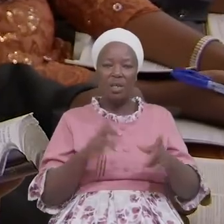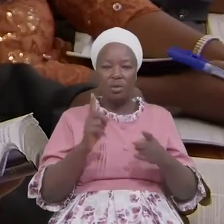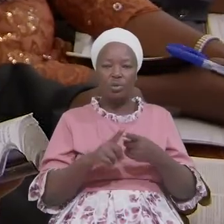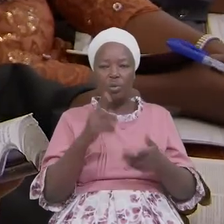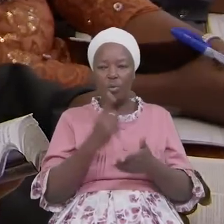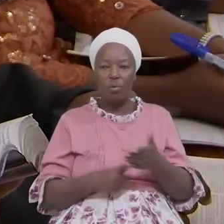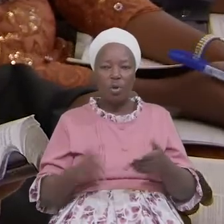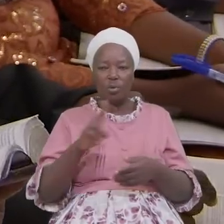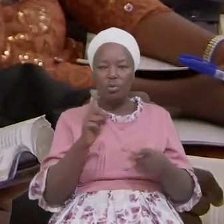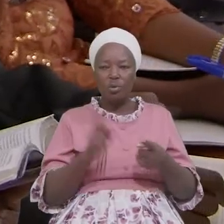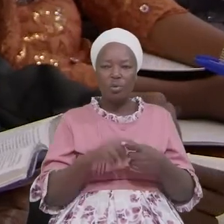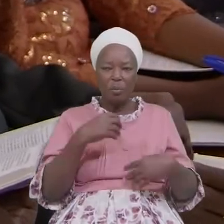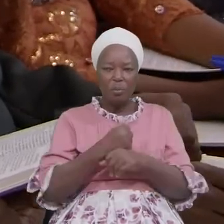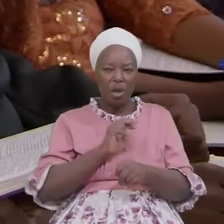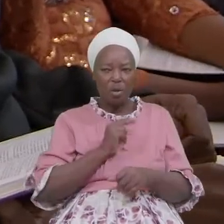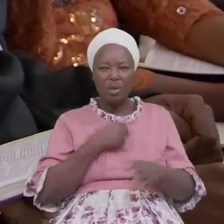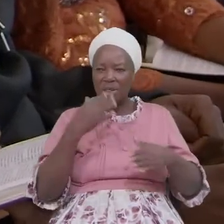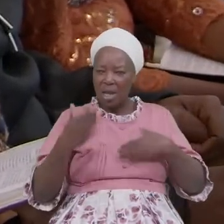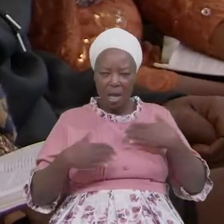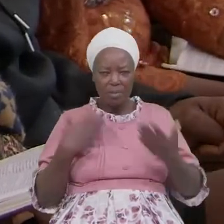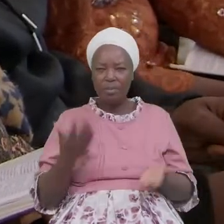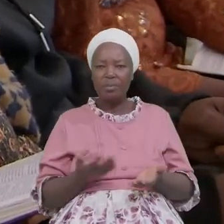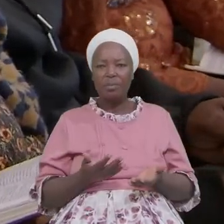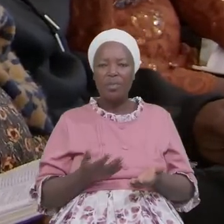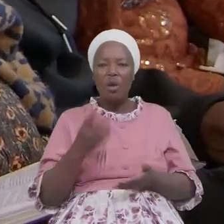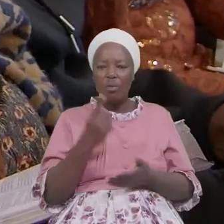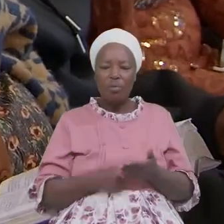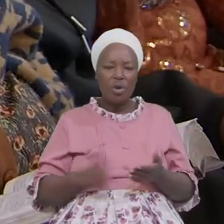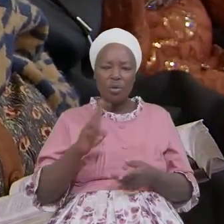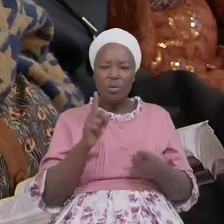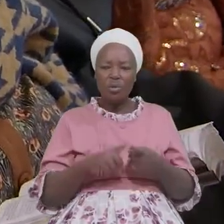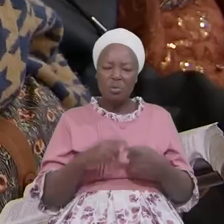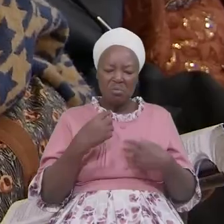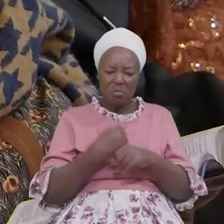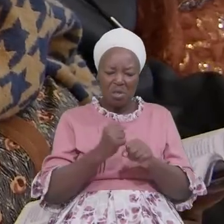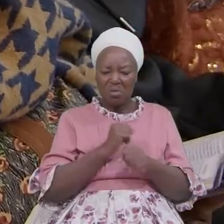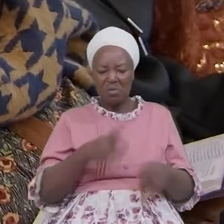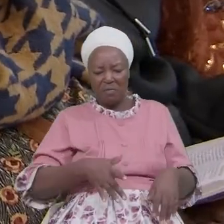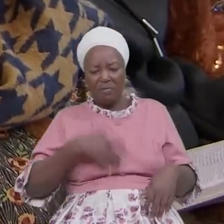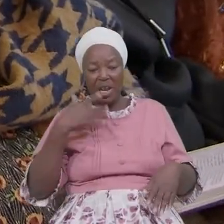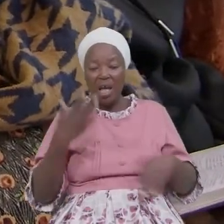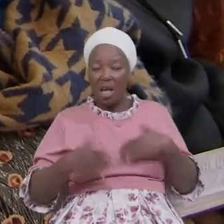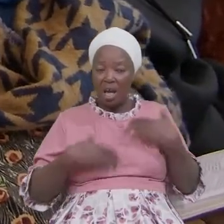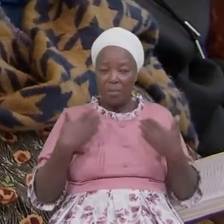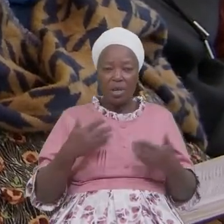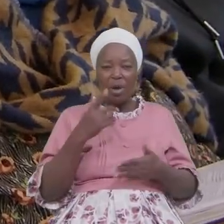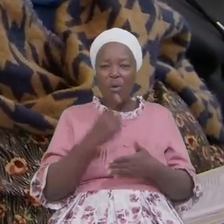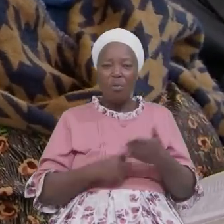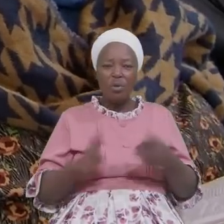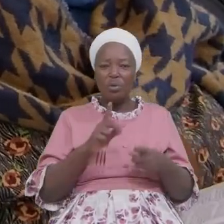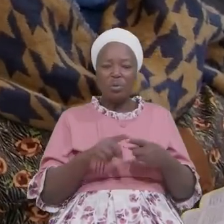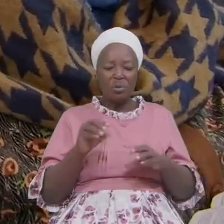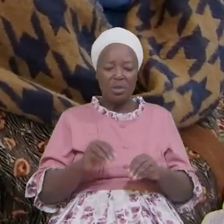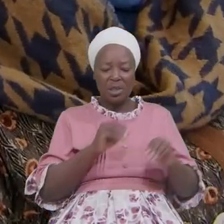used to jolt us, what used to pinch us, what used to set us